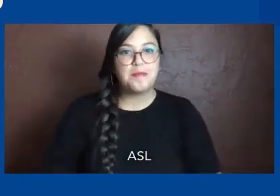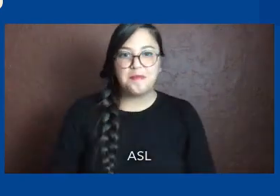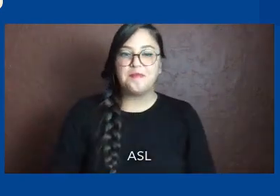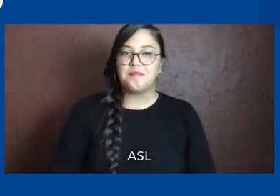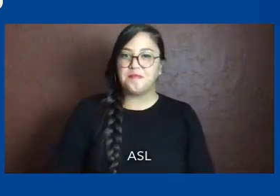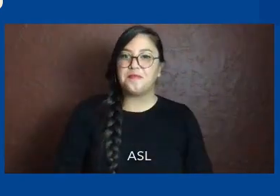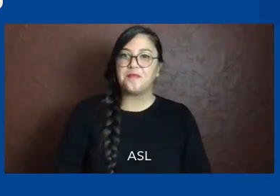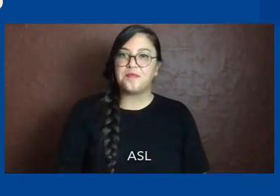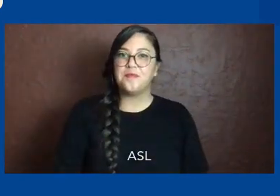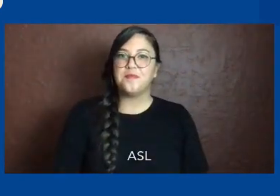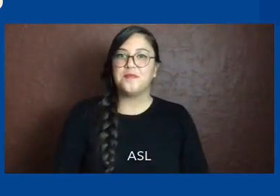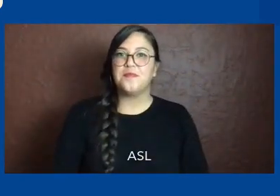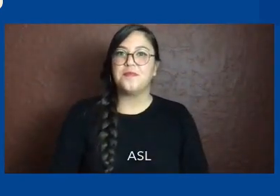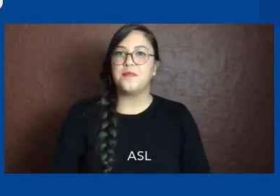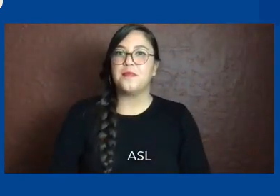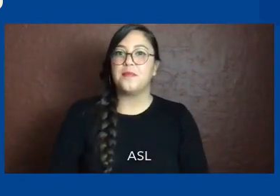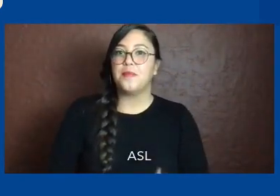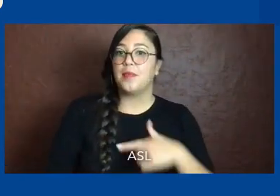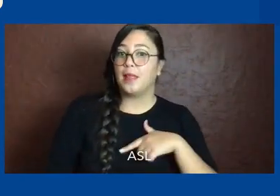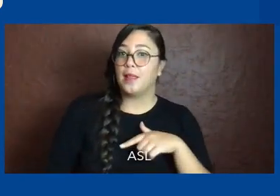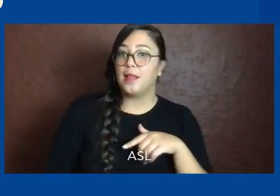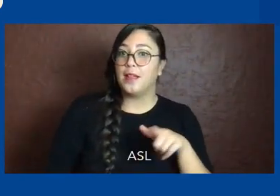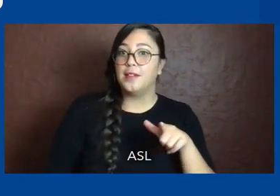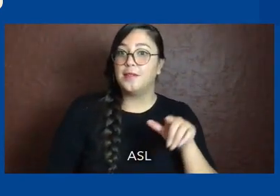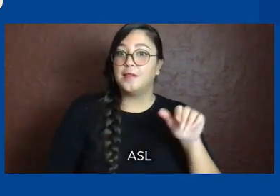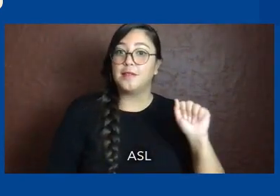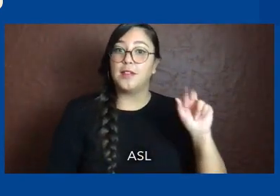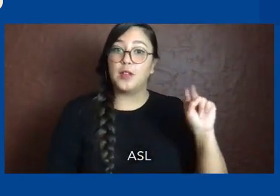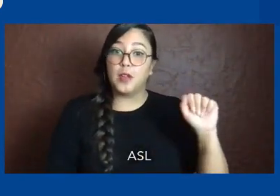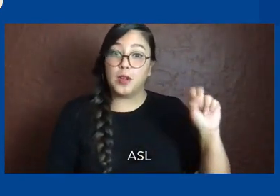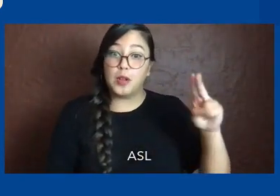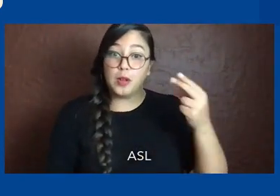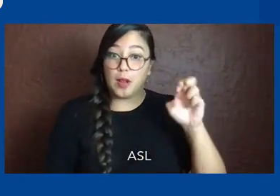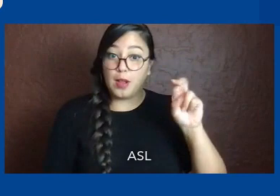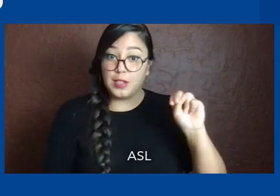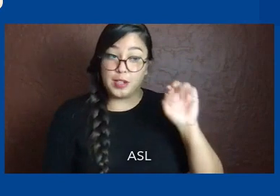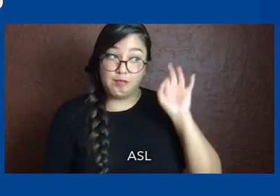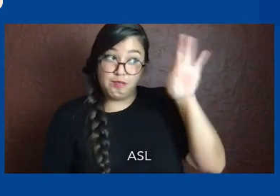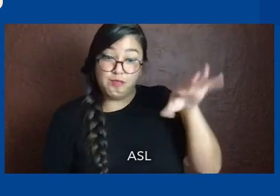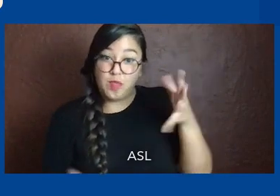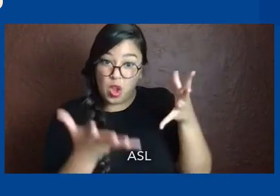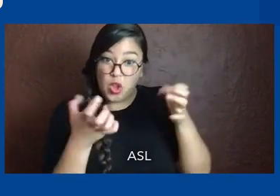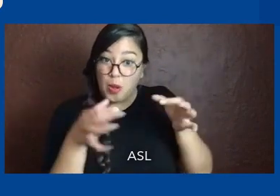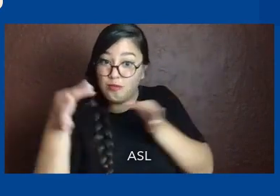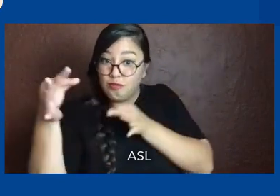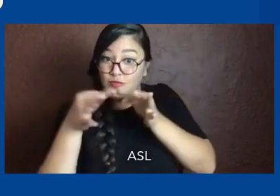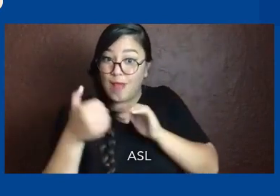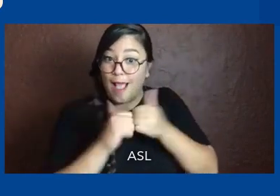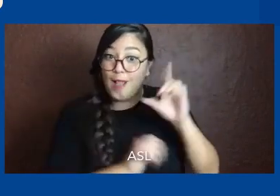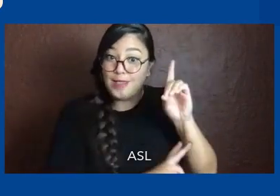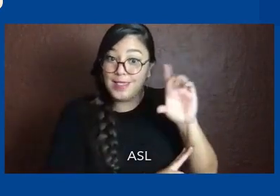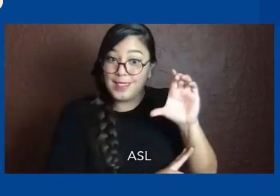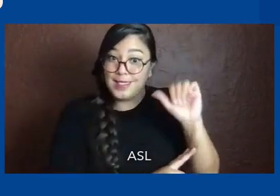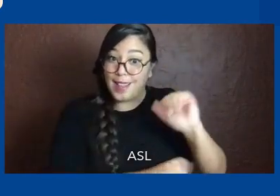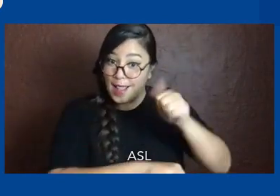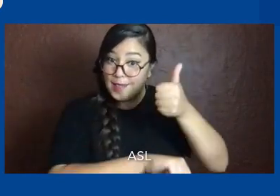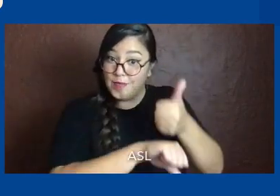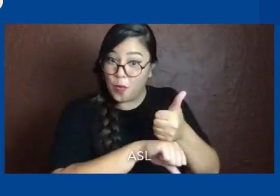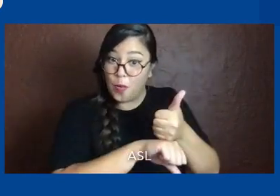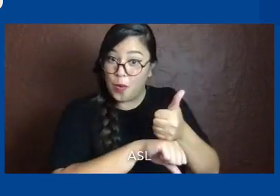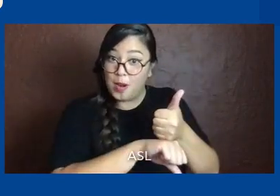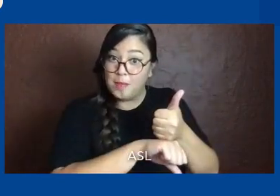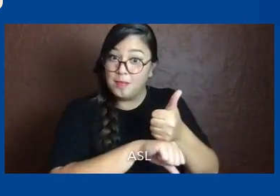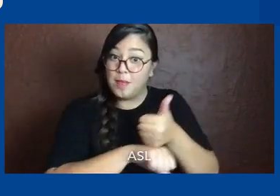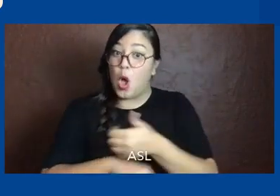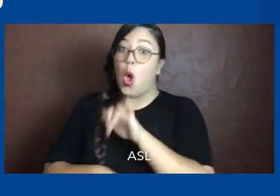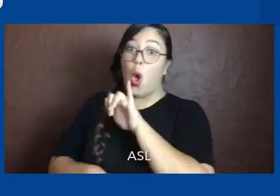and maybe before, oh, Yeah, I don't know if you want to set up how the DCA came together. oh, I'm the